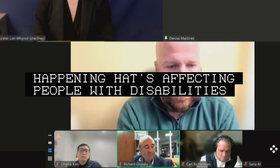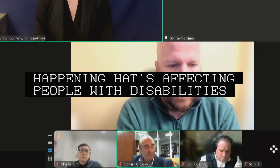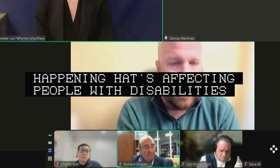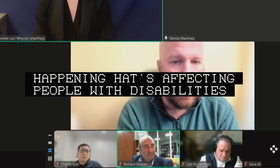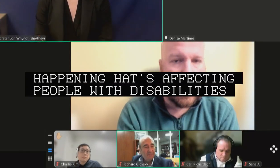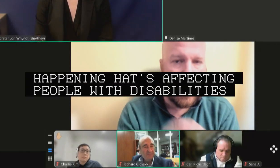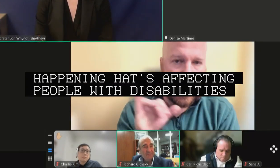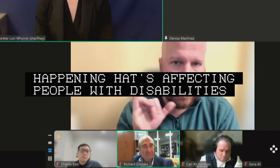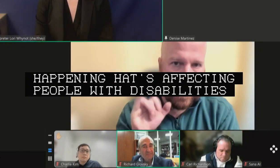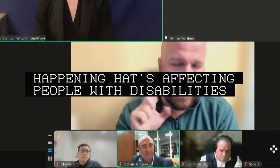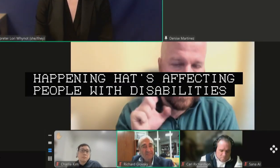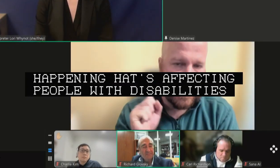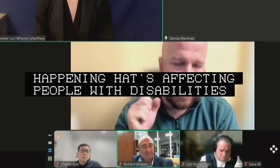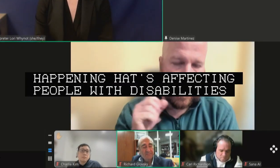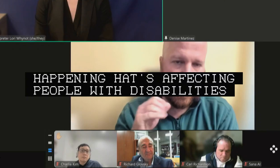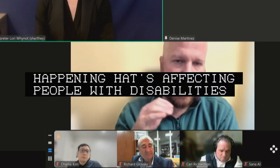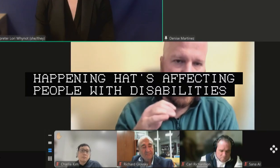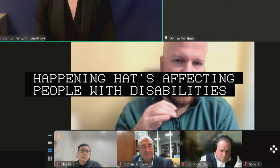Yeah.